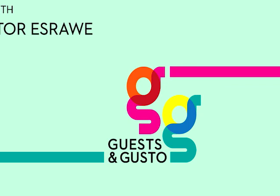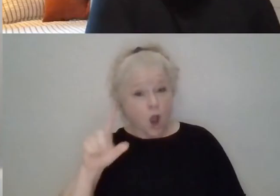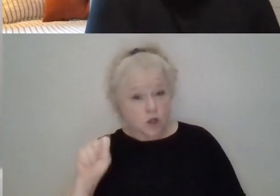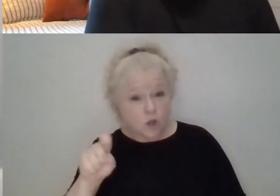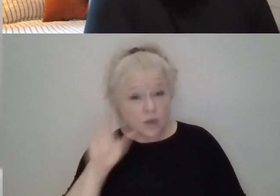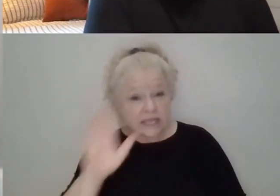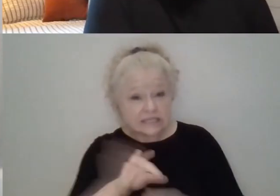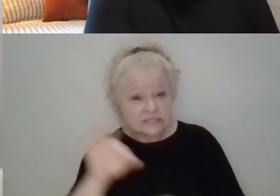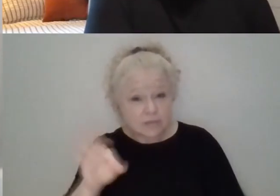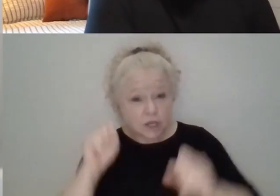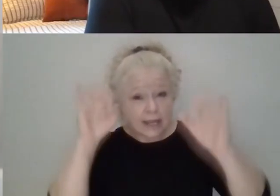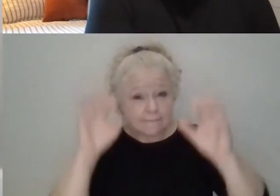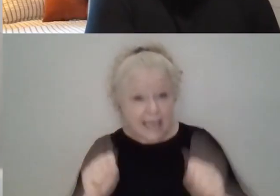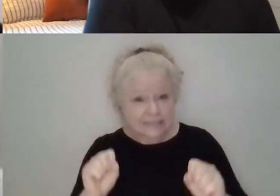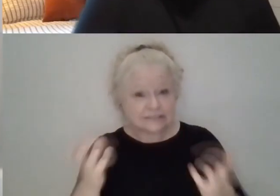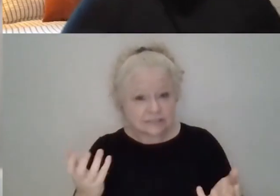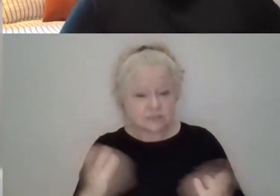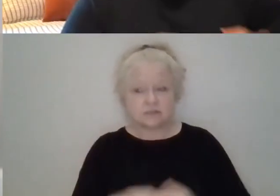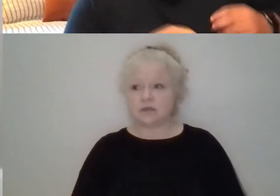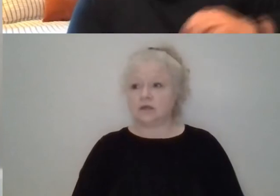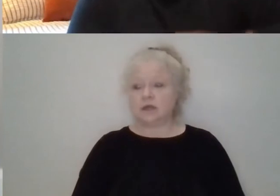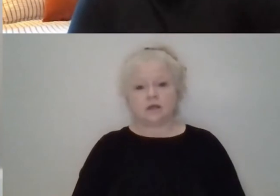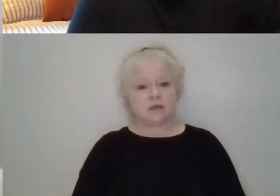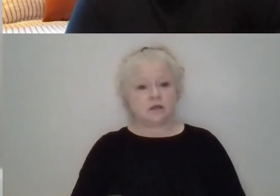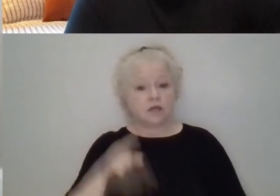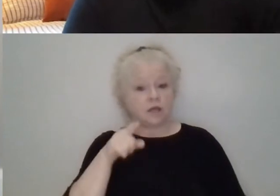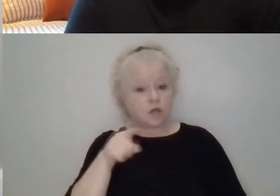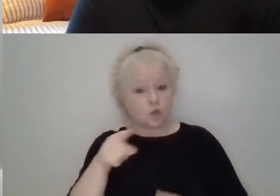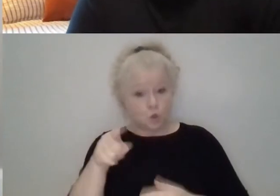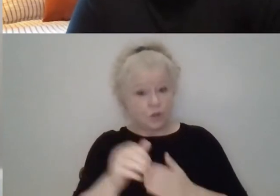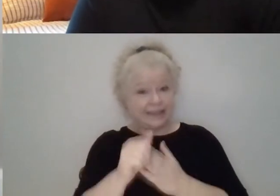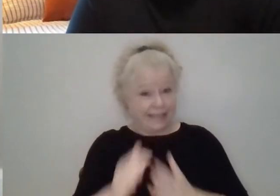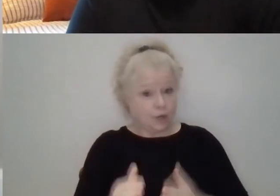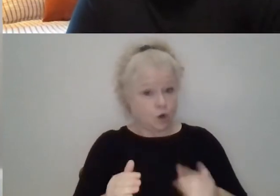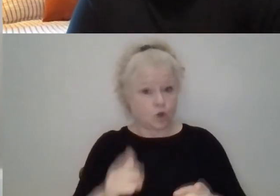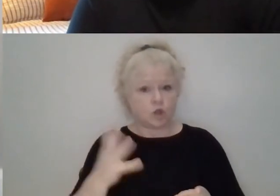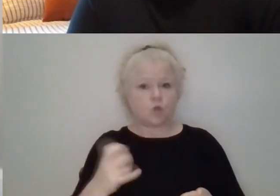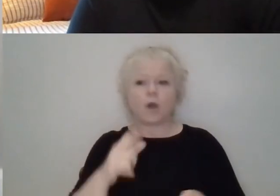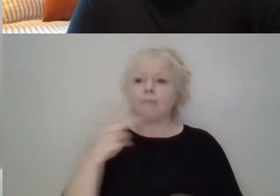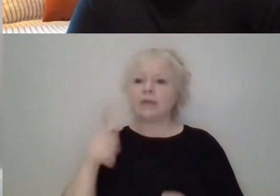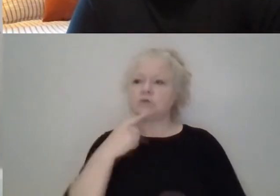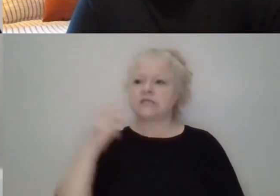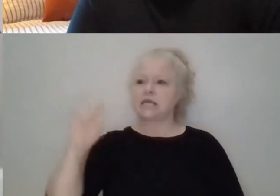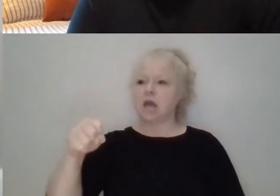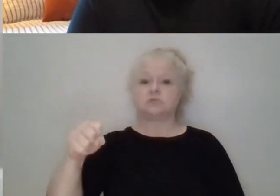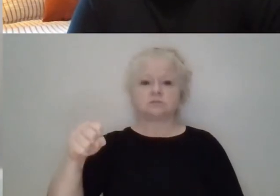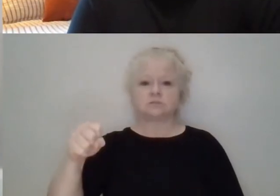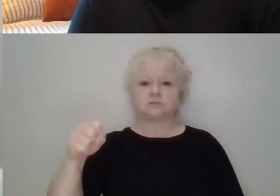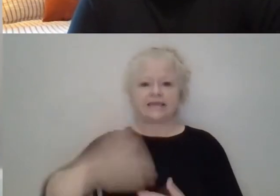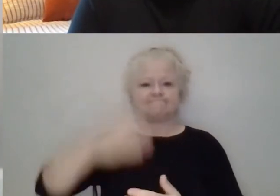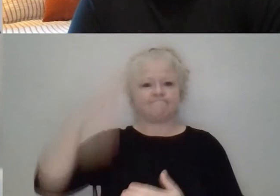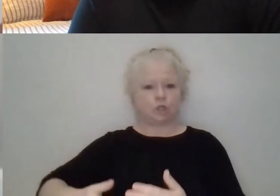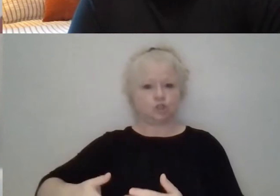for any students out there, for, you know, as a leader, you want people who say yes and try and get it done no matter